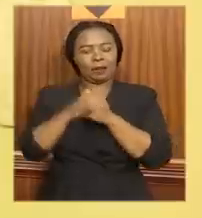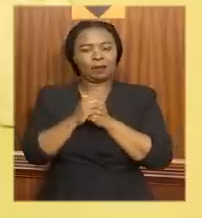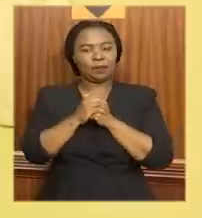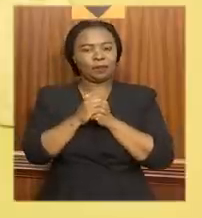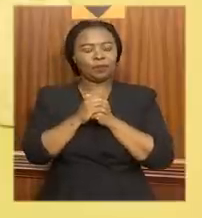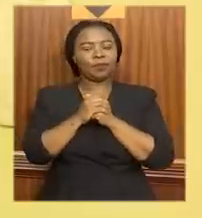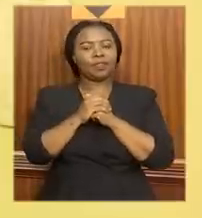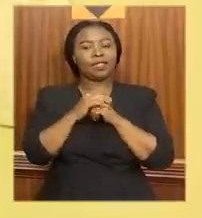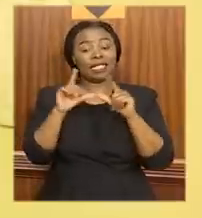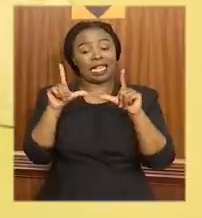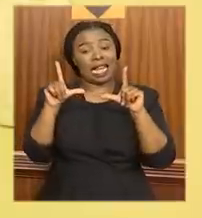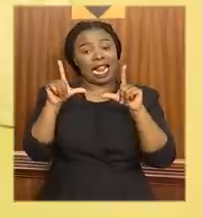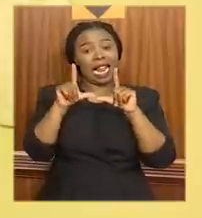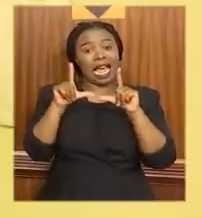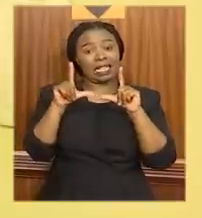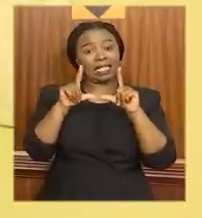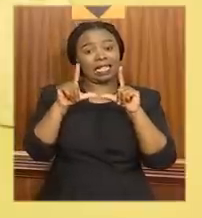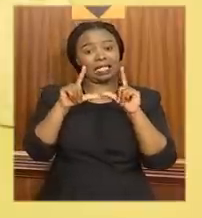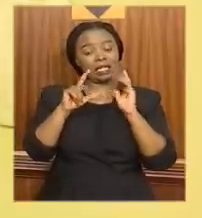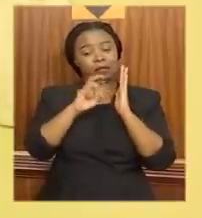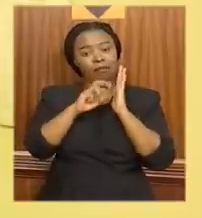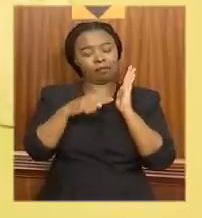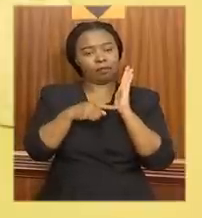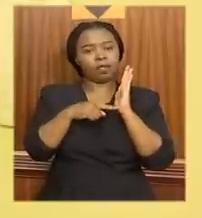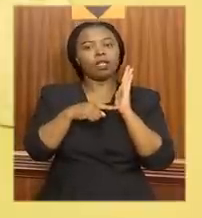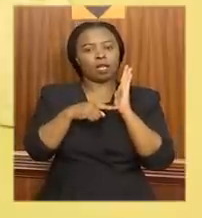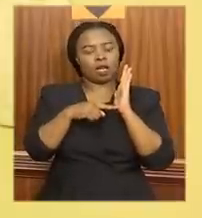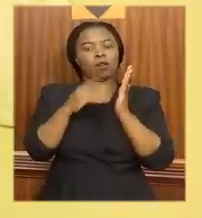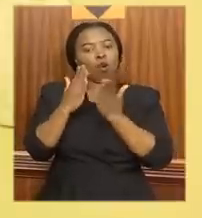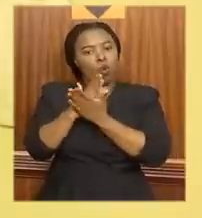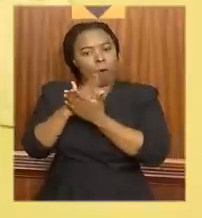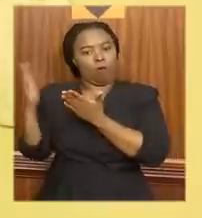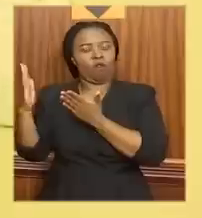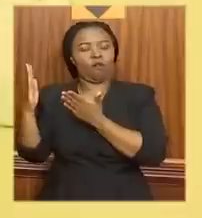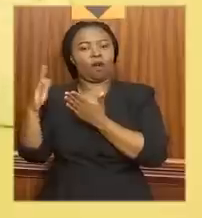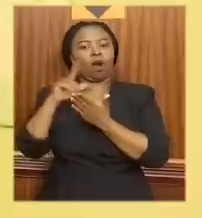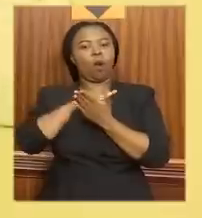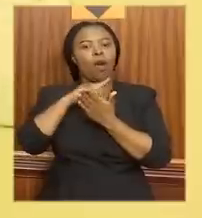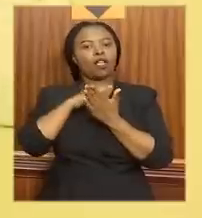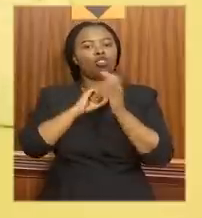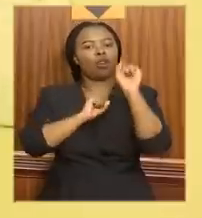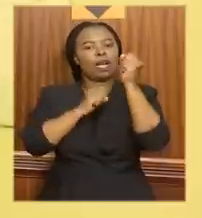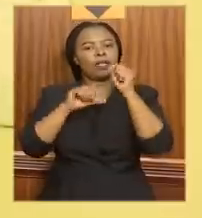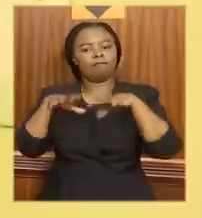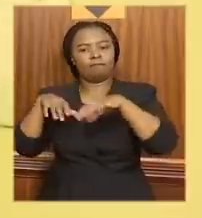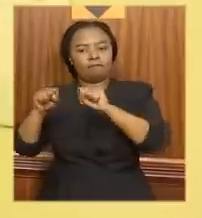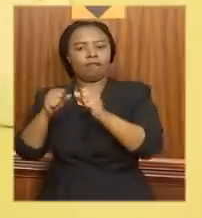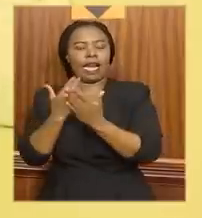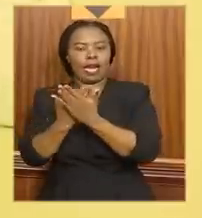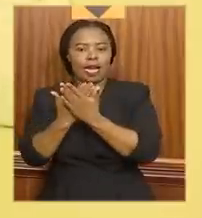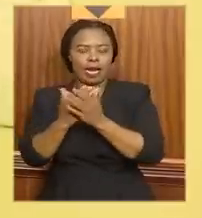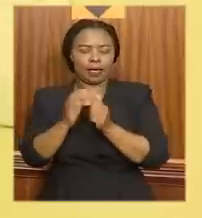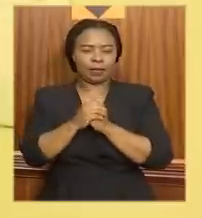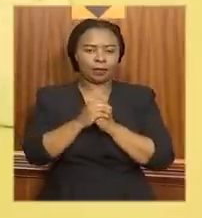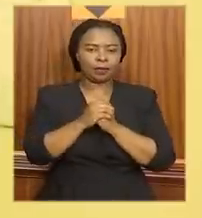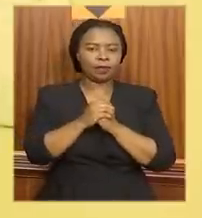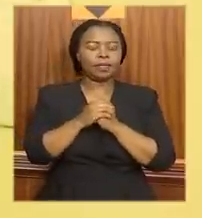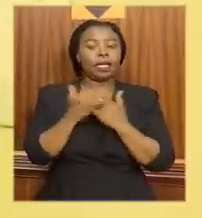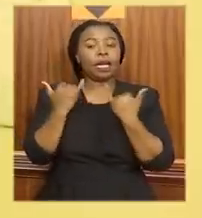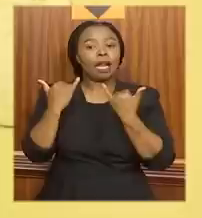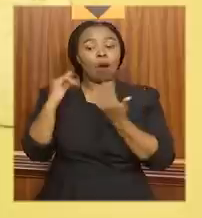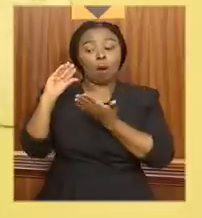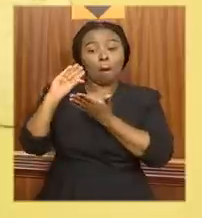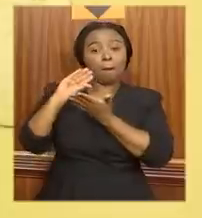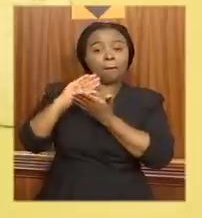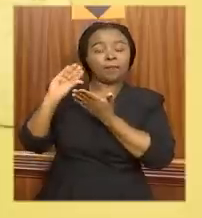licensing threshold for embedded generation completely. This will enable private investment